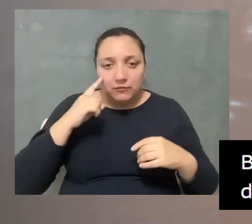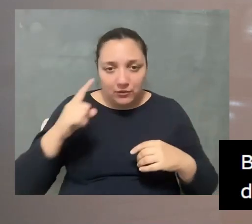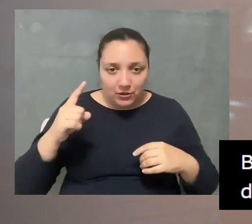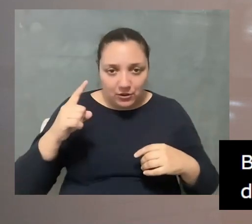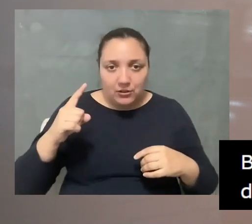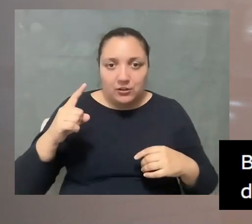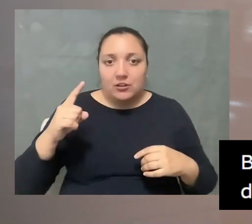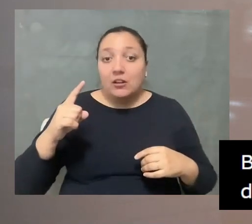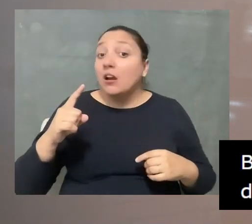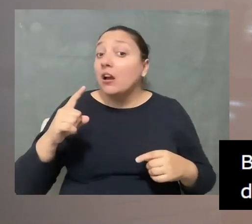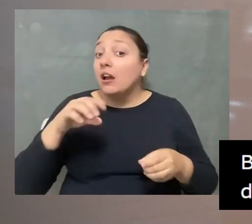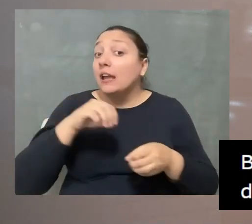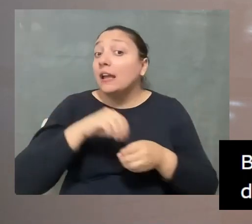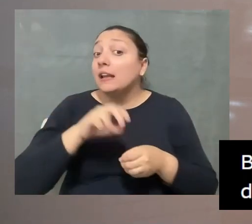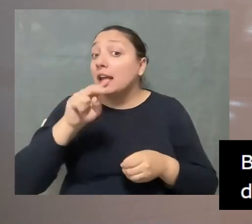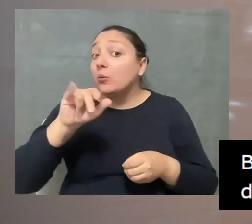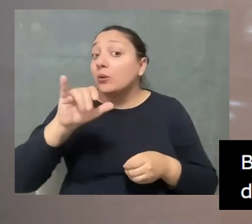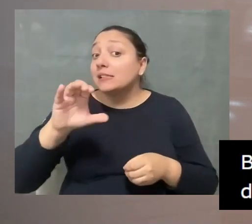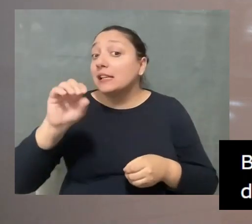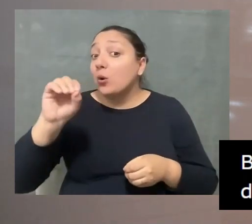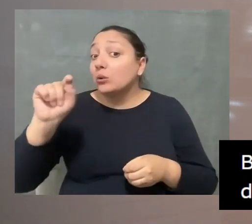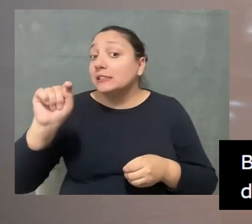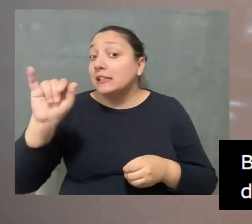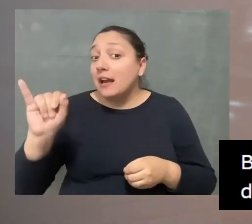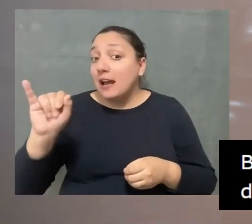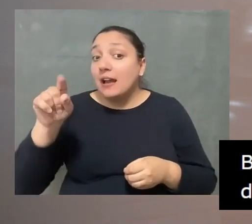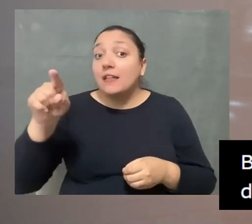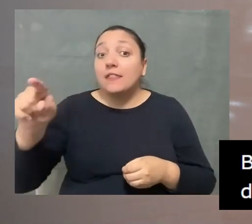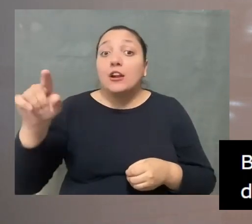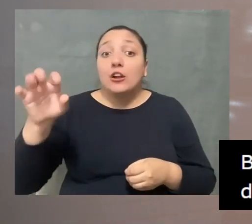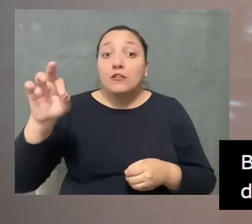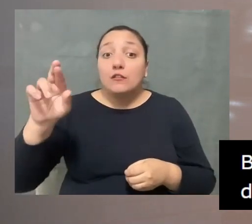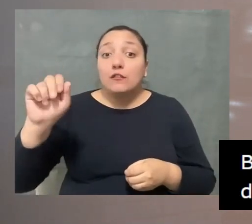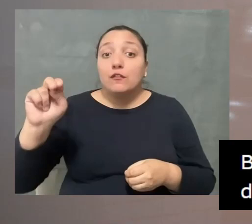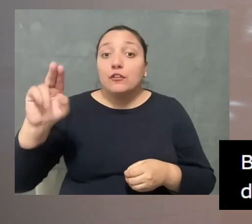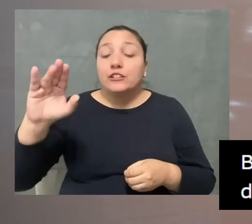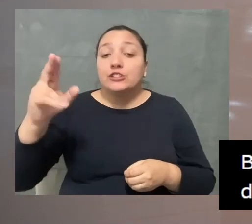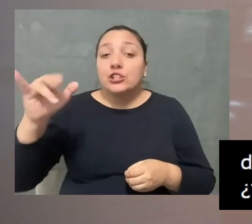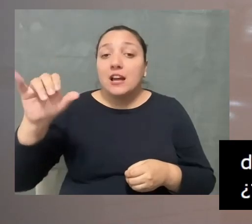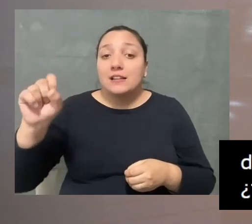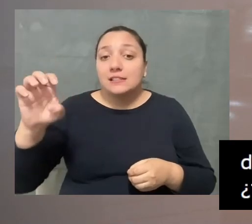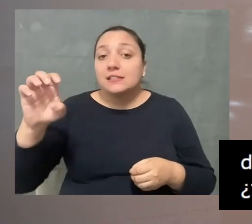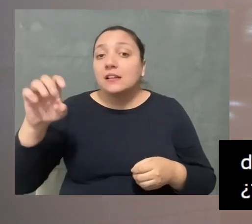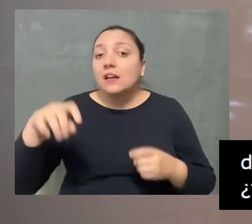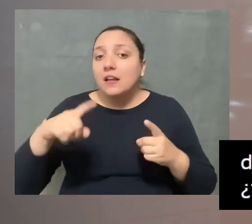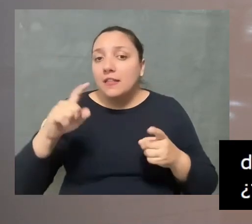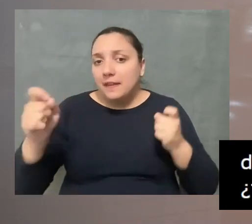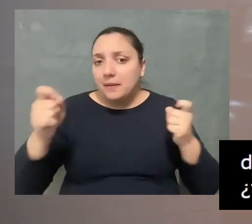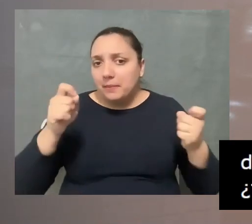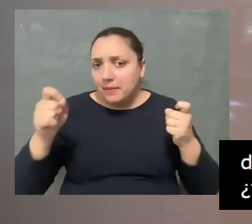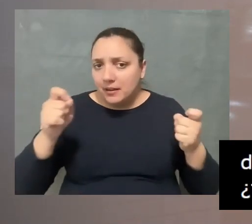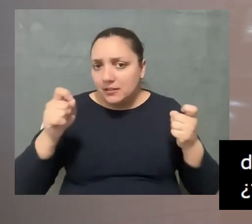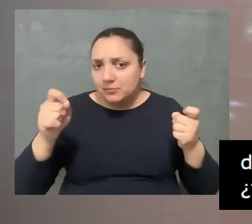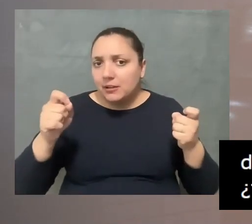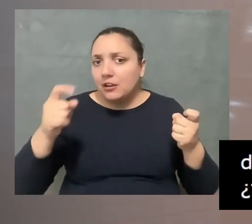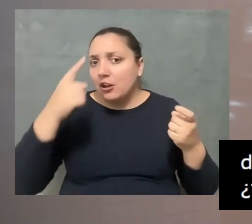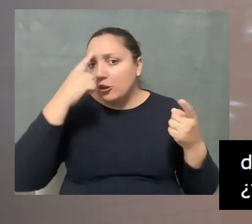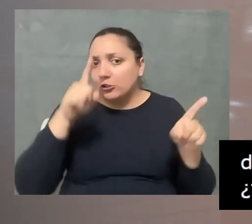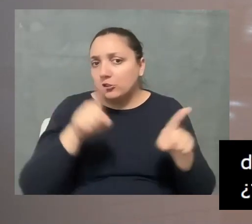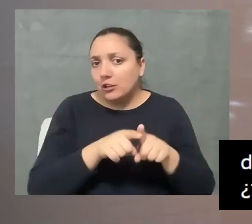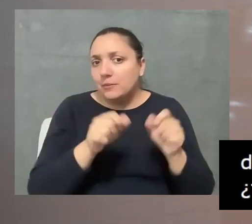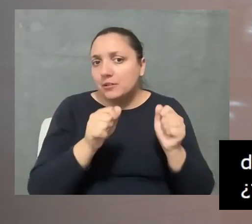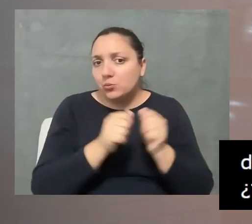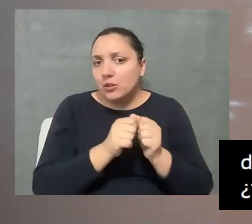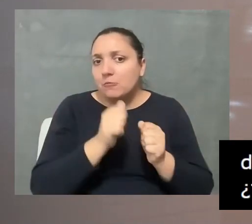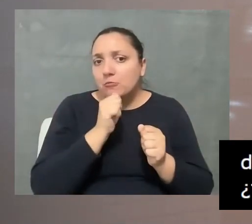within NYC OTI. OTI's Franchise Administration Division manages franchise agreements with private